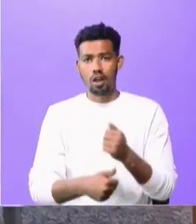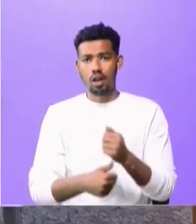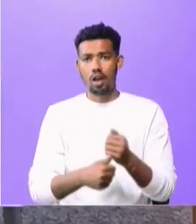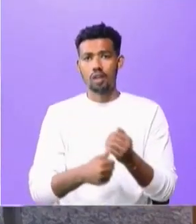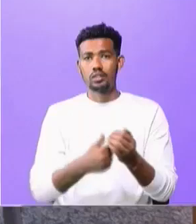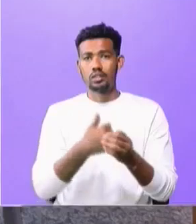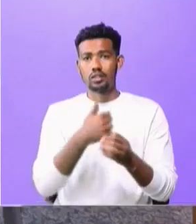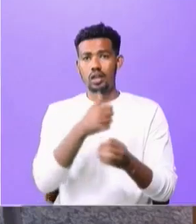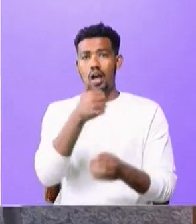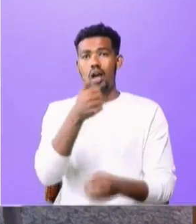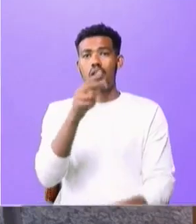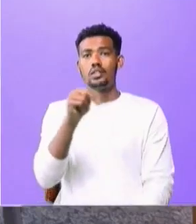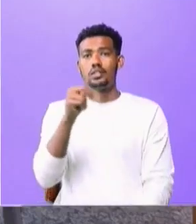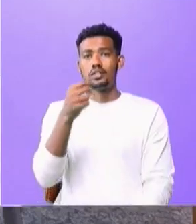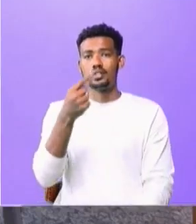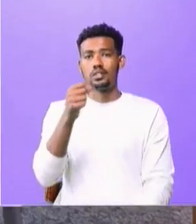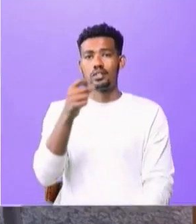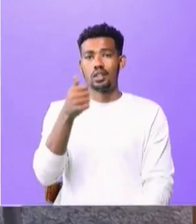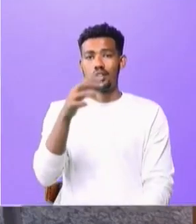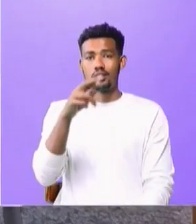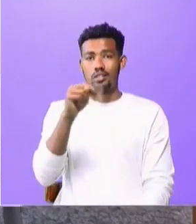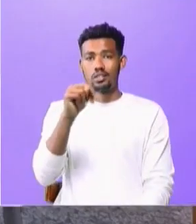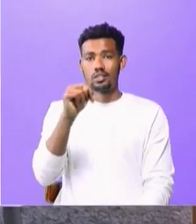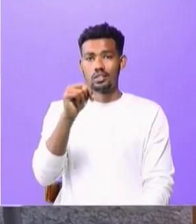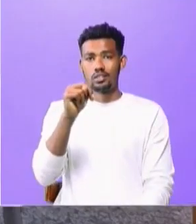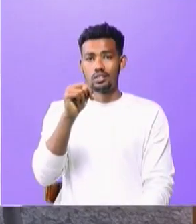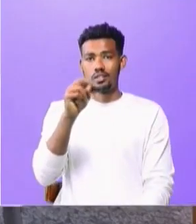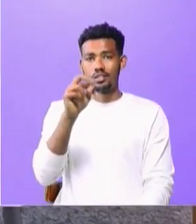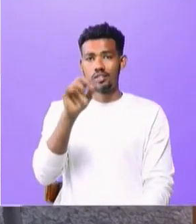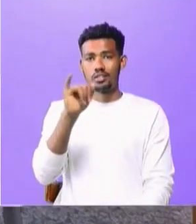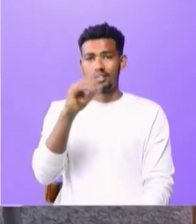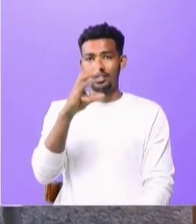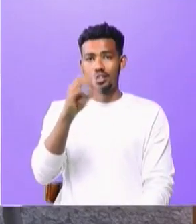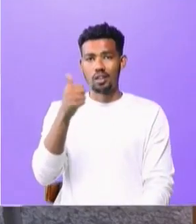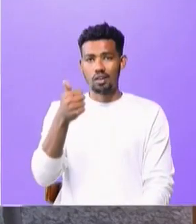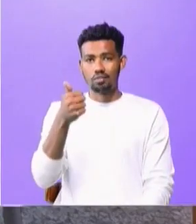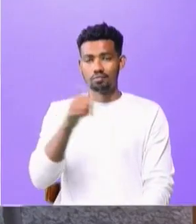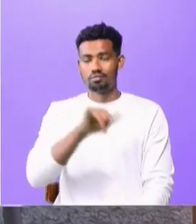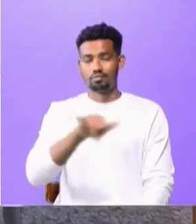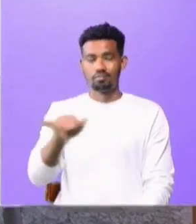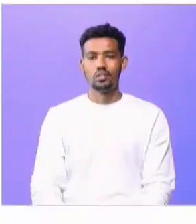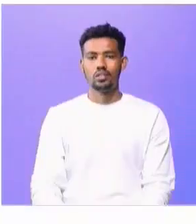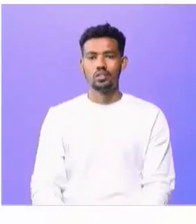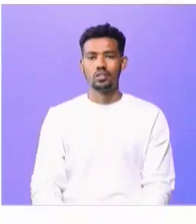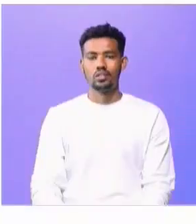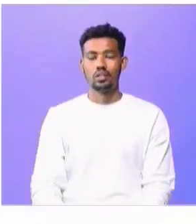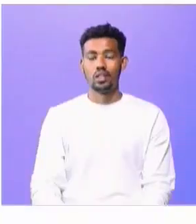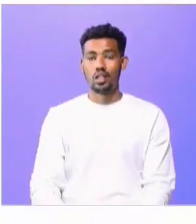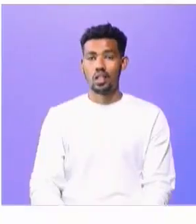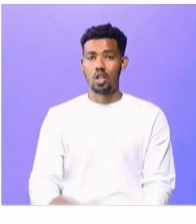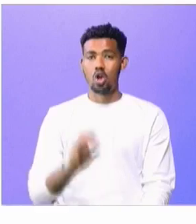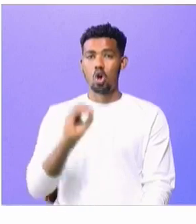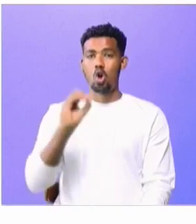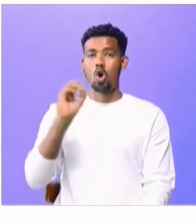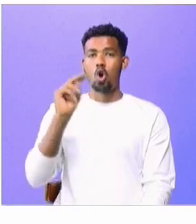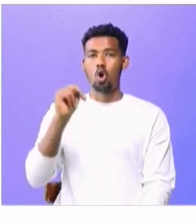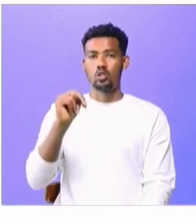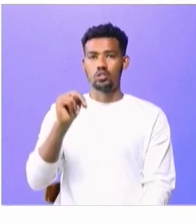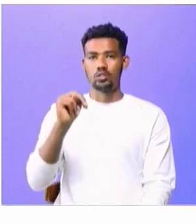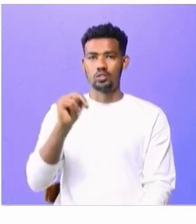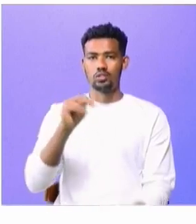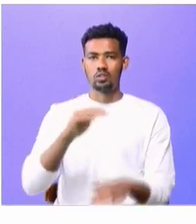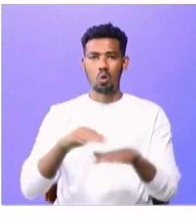show longer periods of time. Let us keep going with on. Let us start with